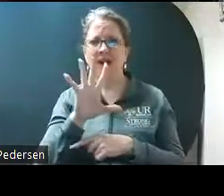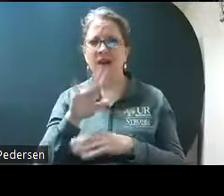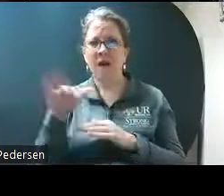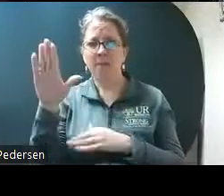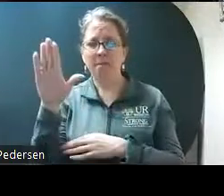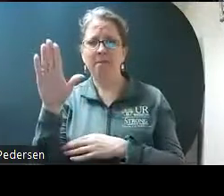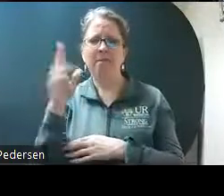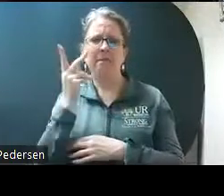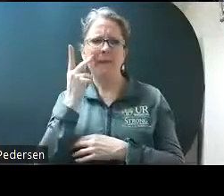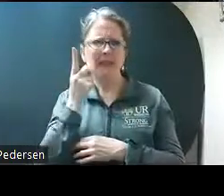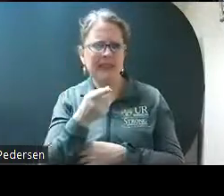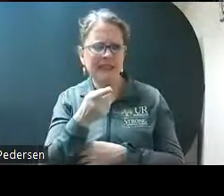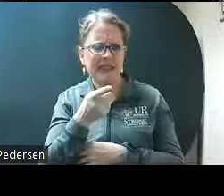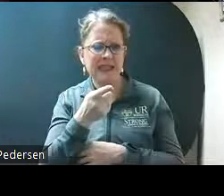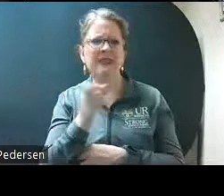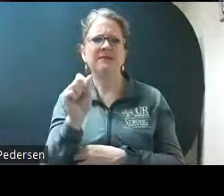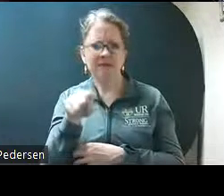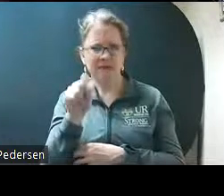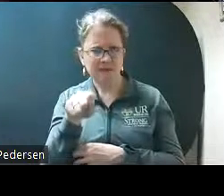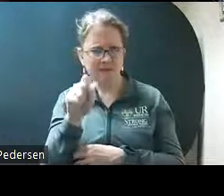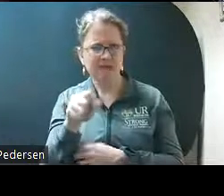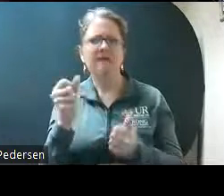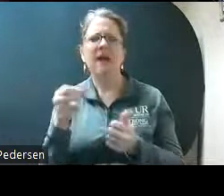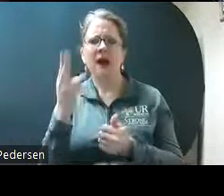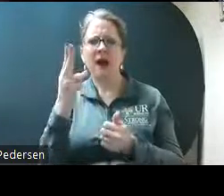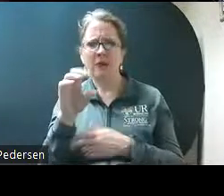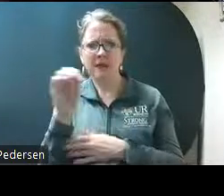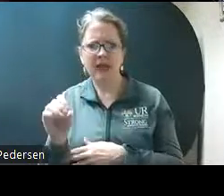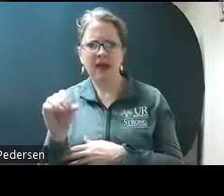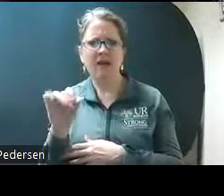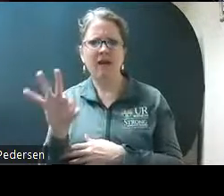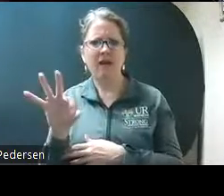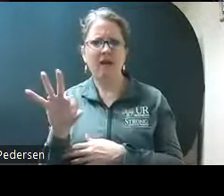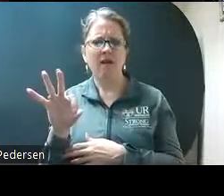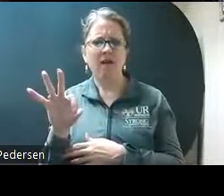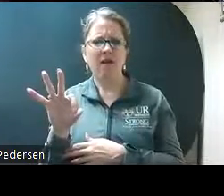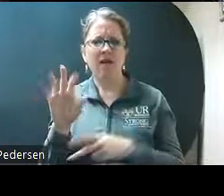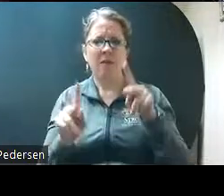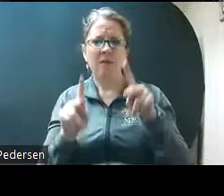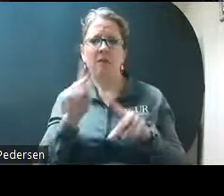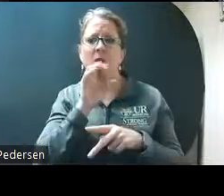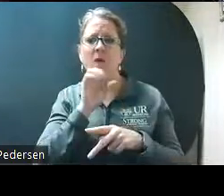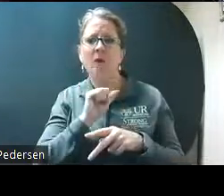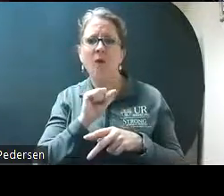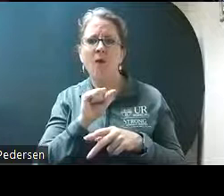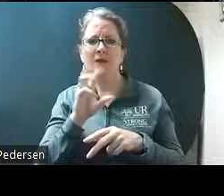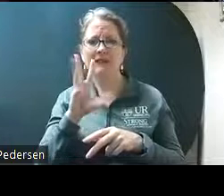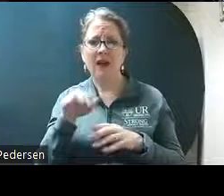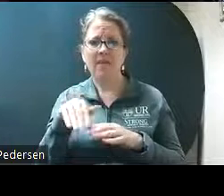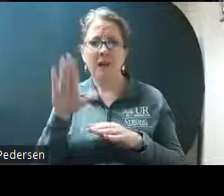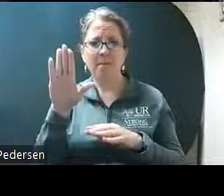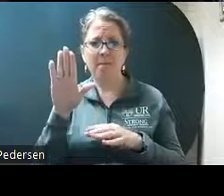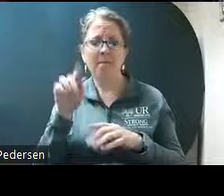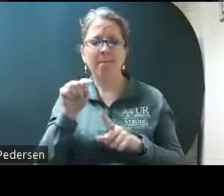see that there were a large percentage of people over the age of 65